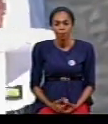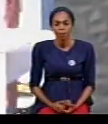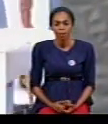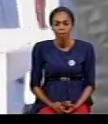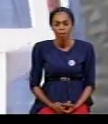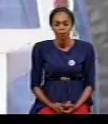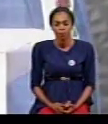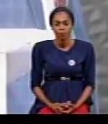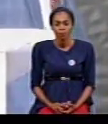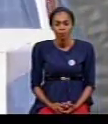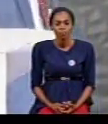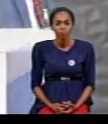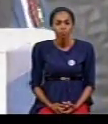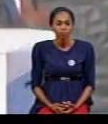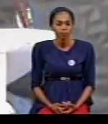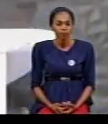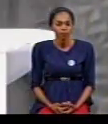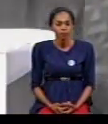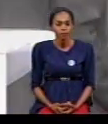One.